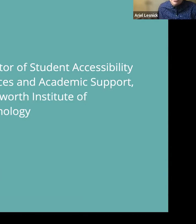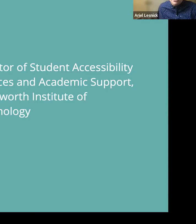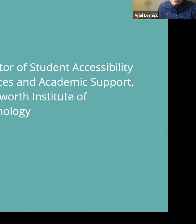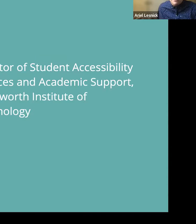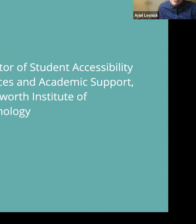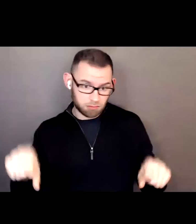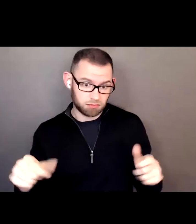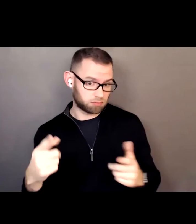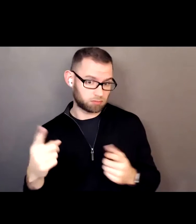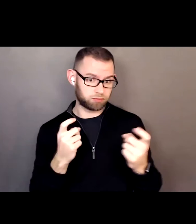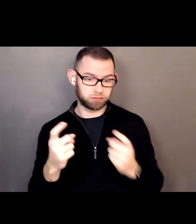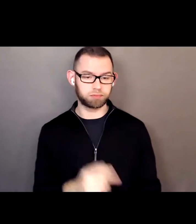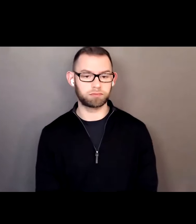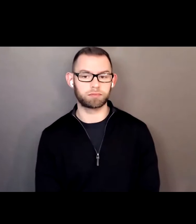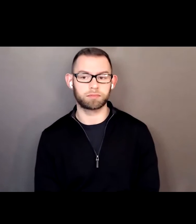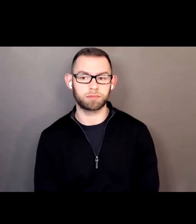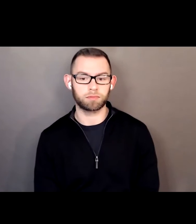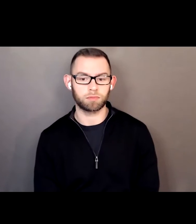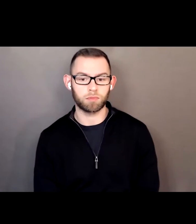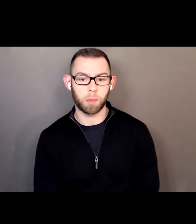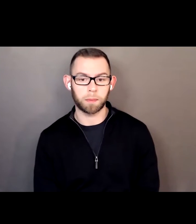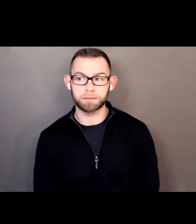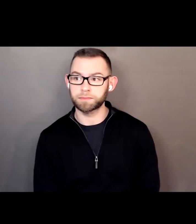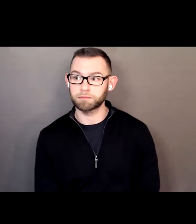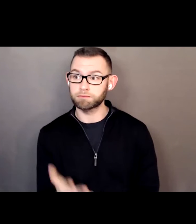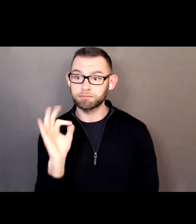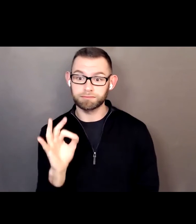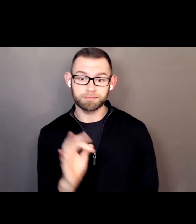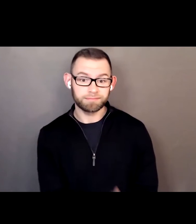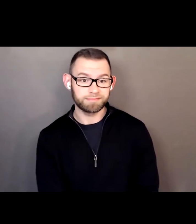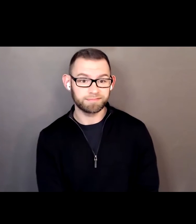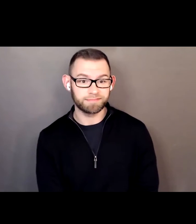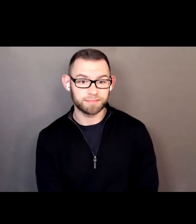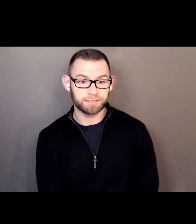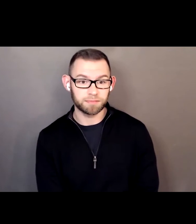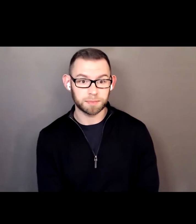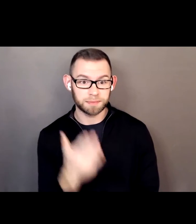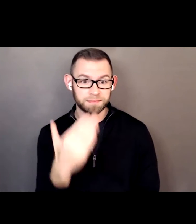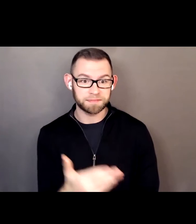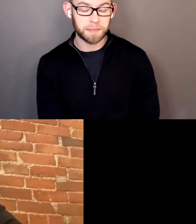gonna stop my share. Okay, thank you.